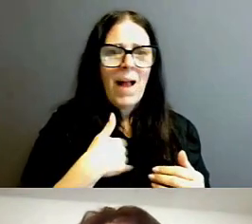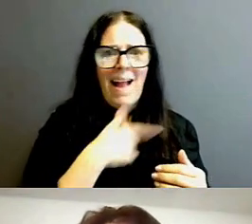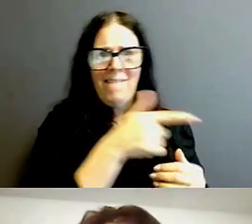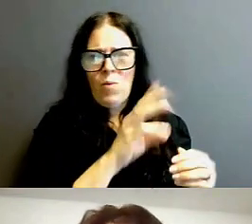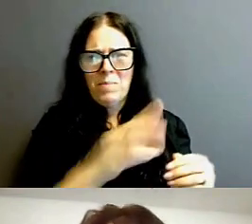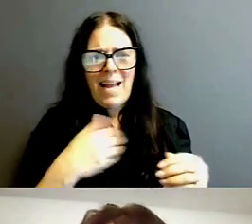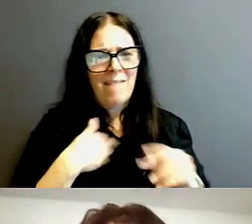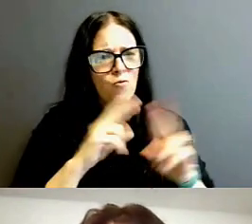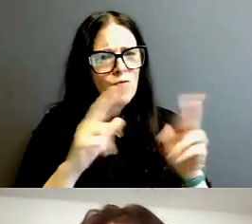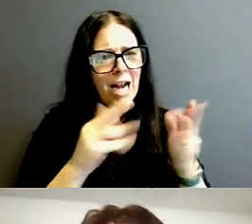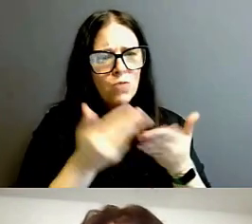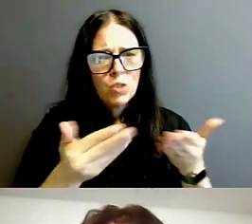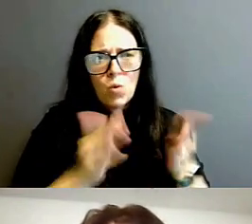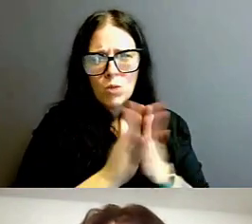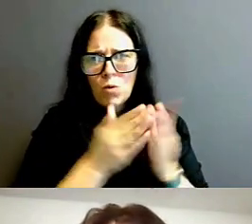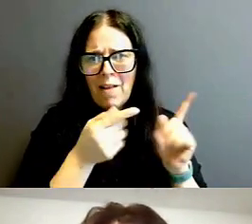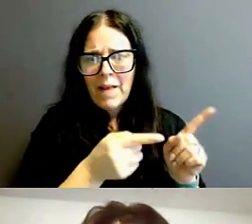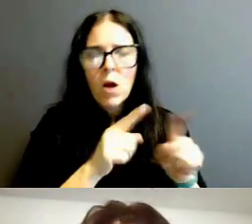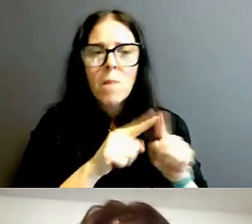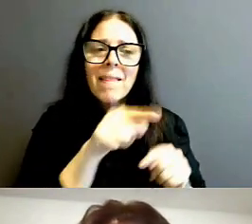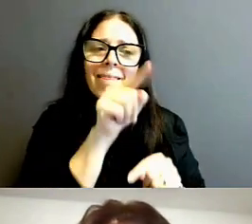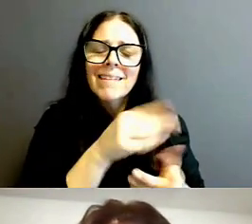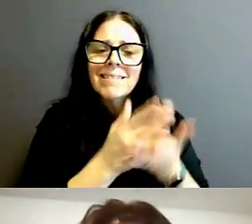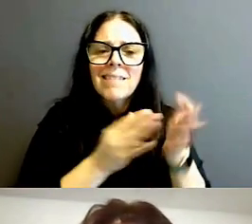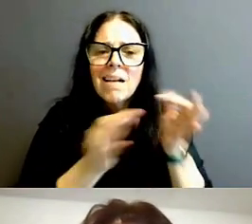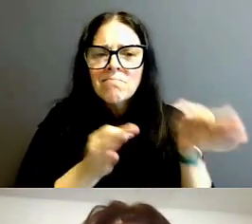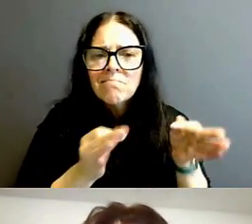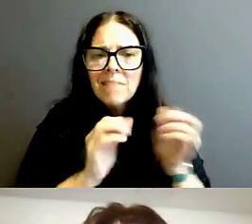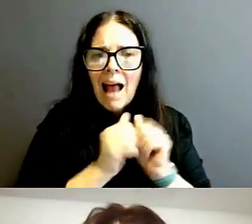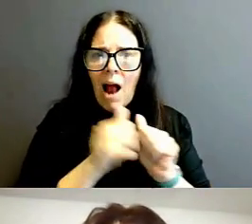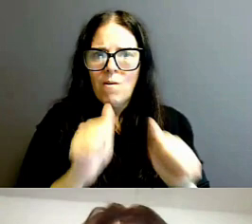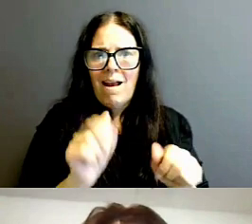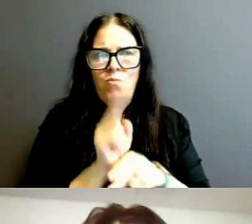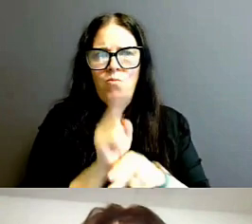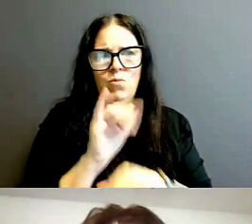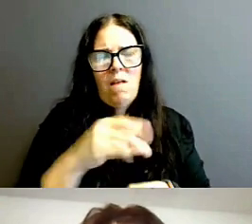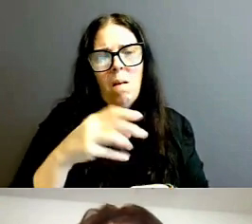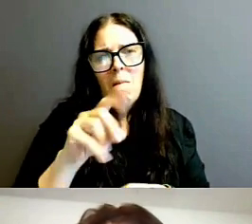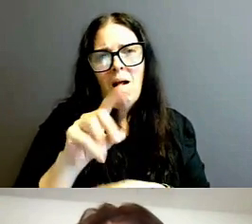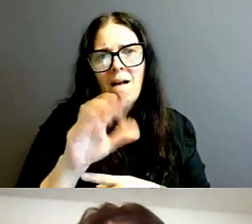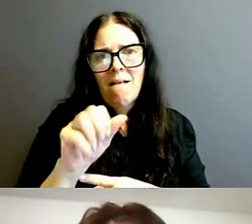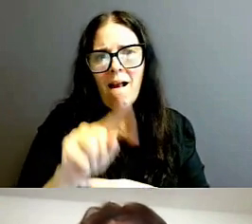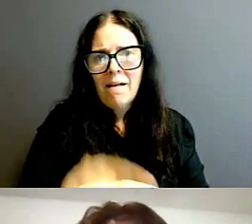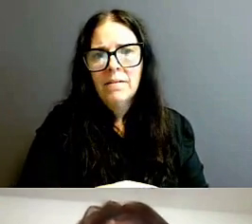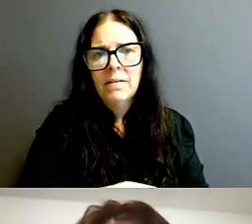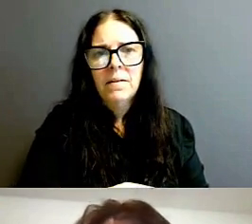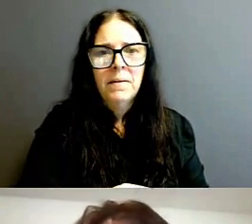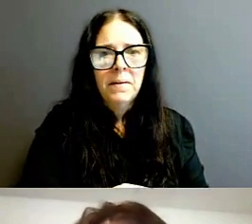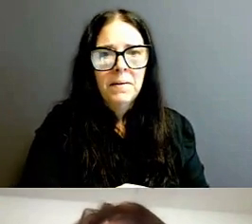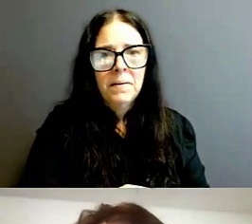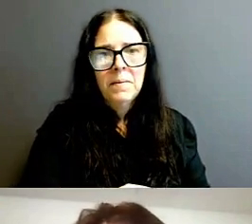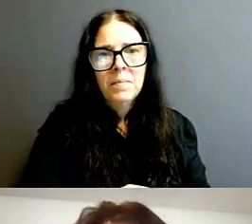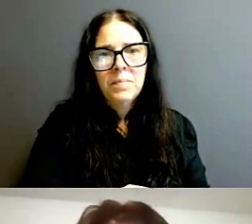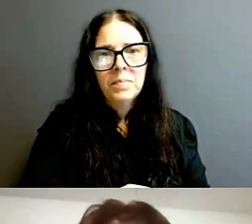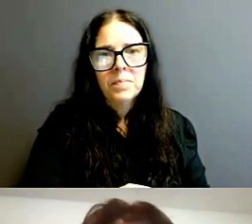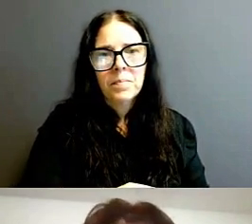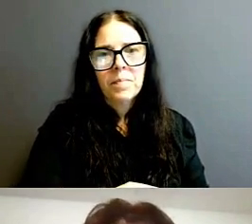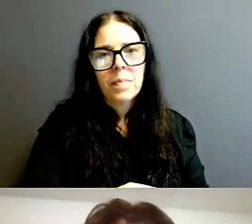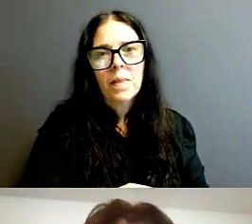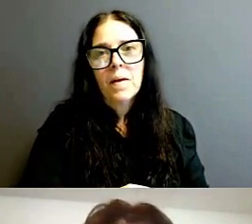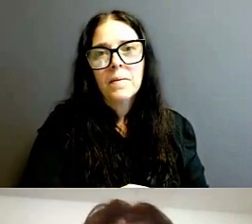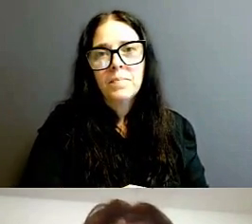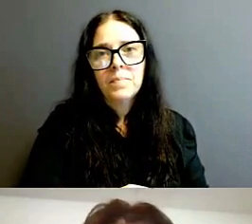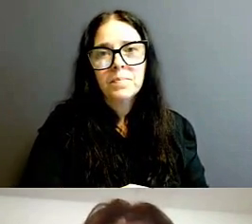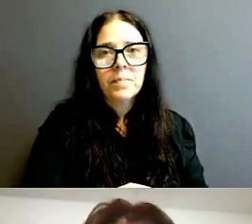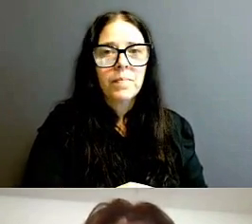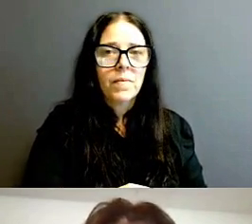But these are just some ways how the podcast can be used. I mean, we were thinking maybe if there's an orientation on our